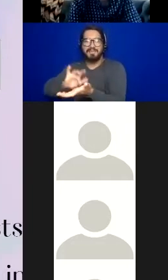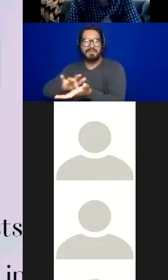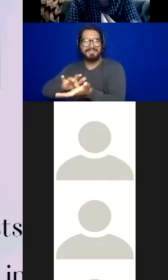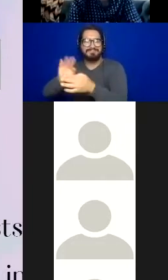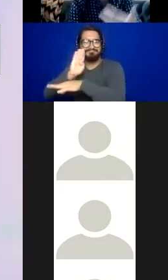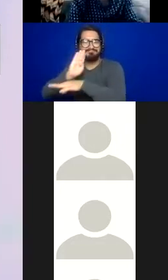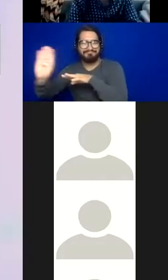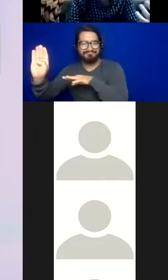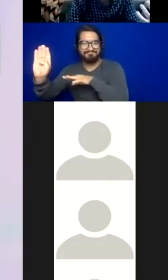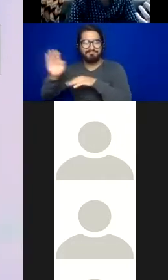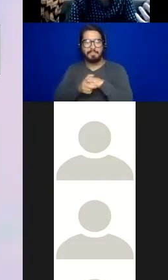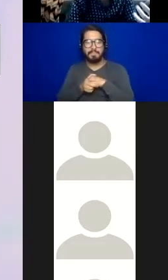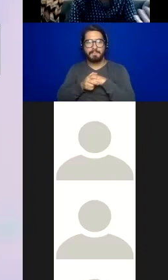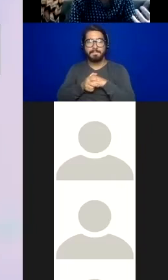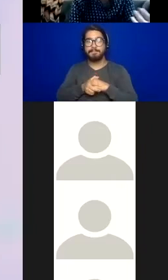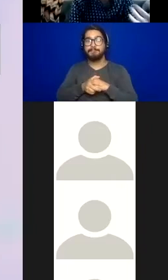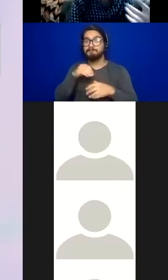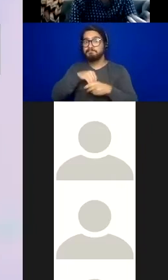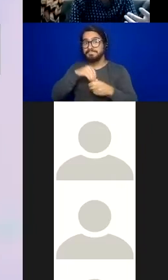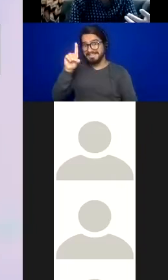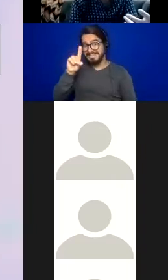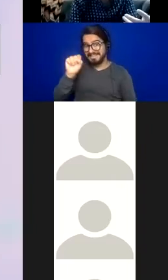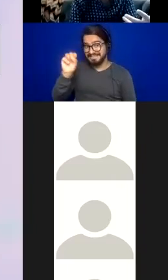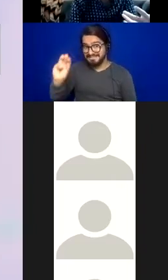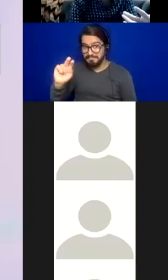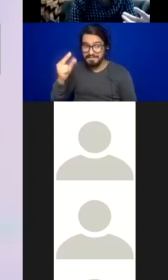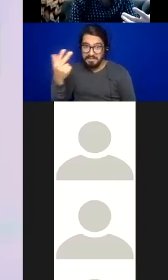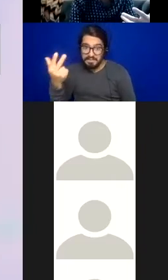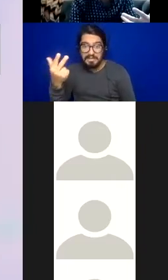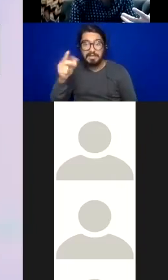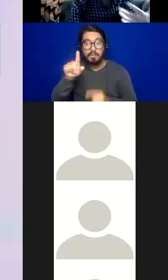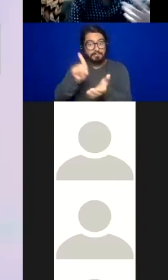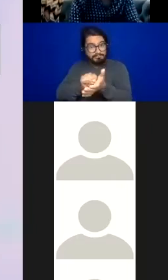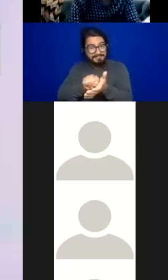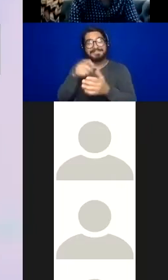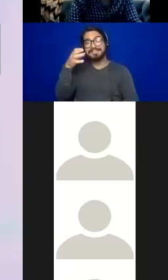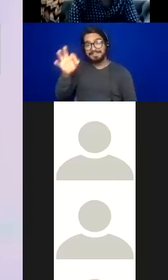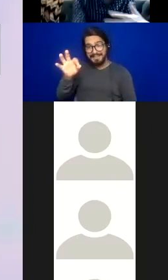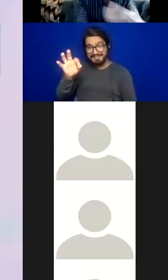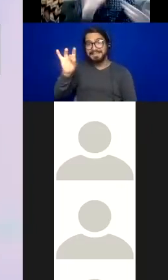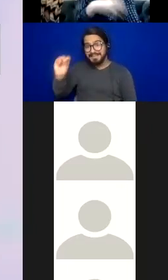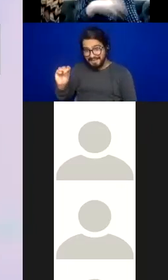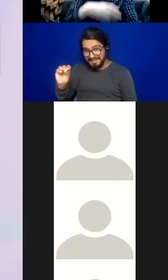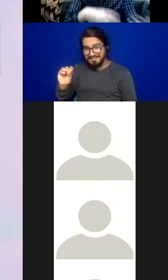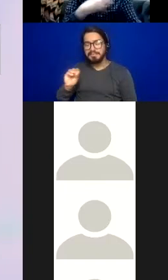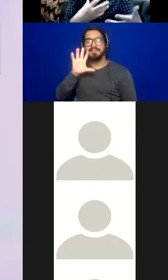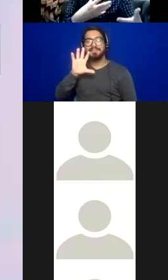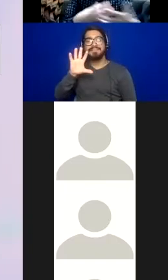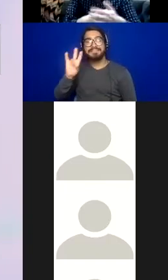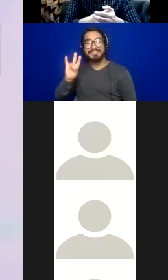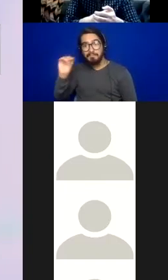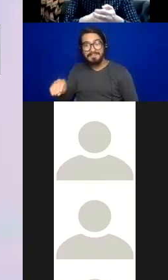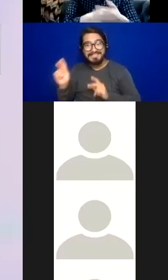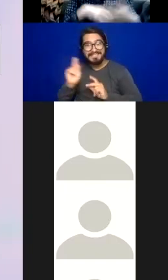And so in the DSM-3, when the DSM-3 came out, which was in 1980, 57% of the committee members who worked